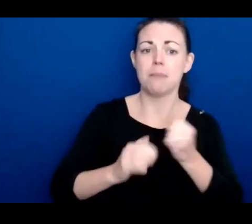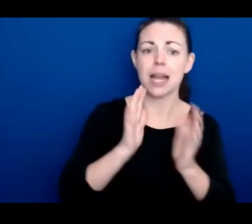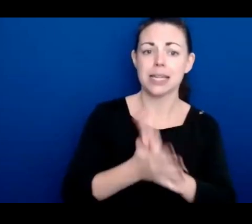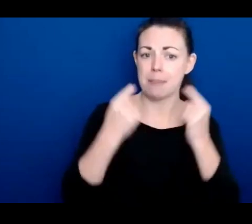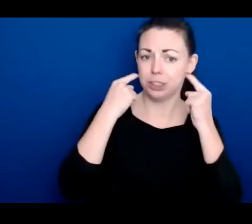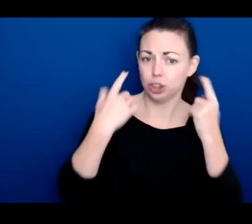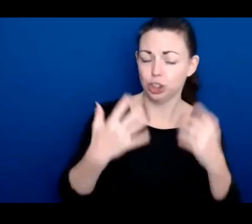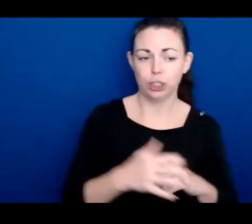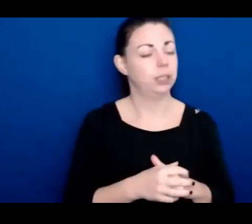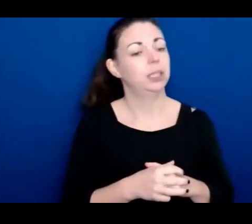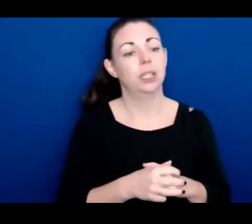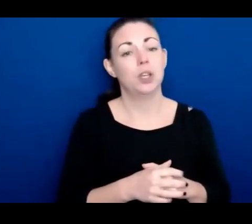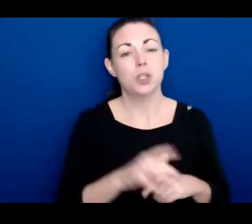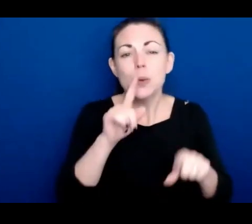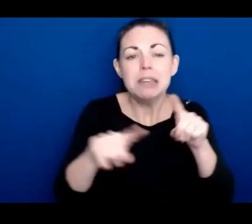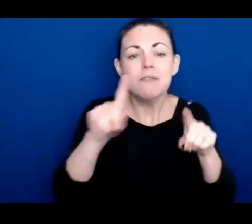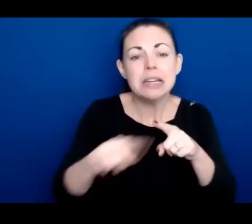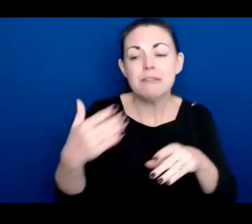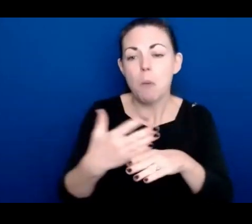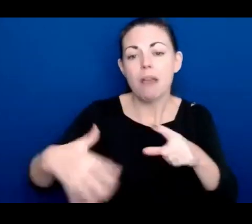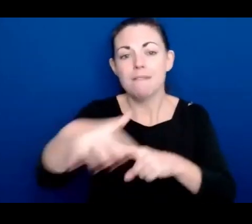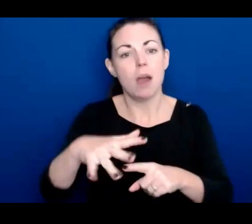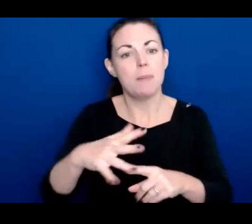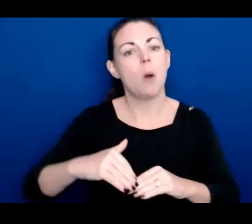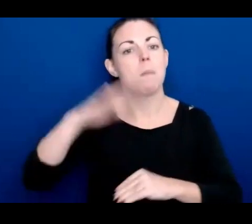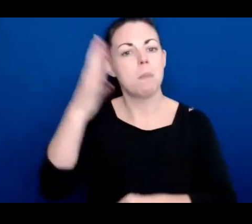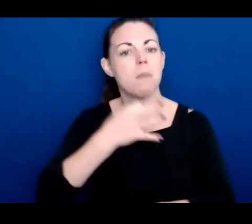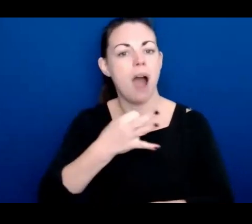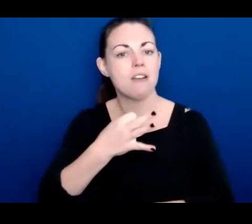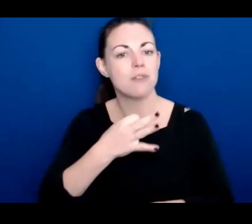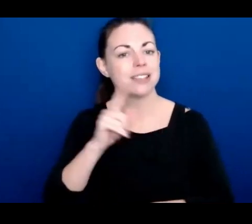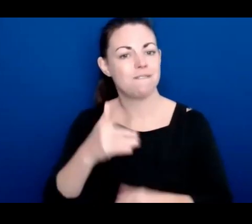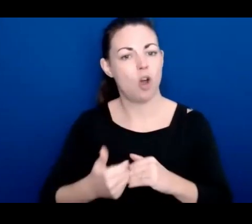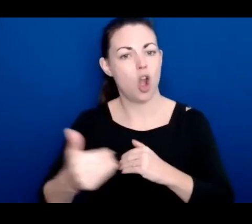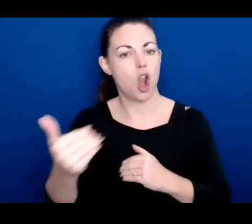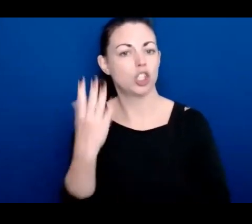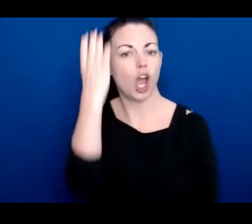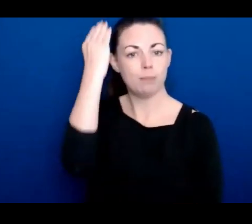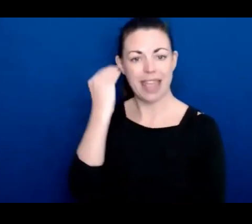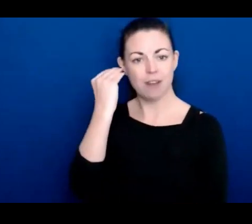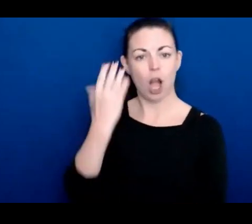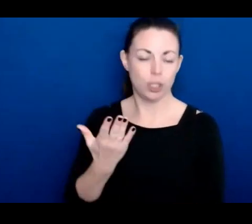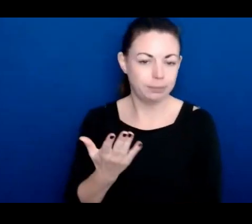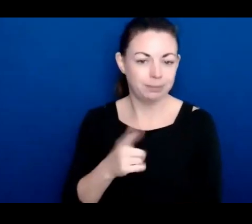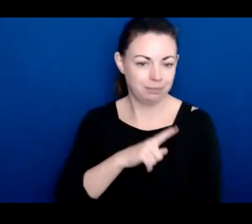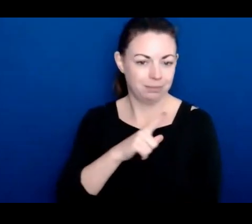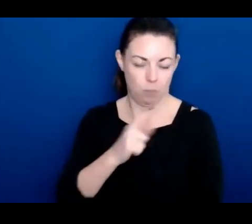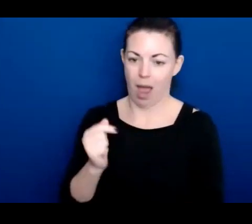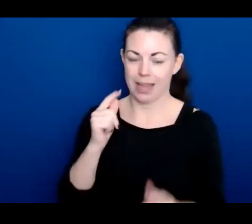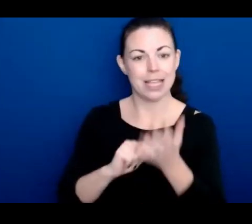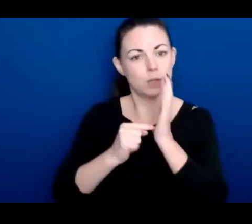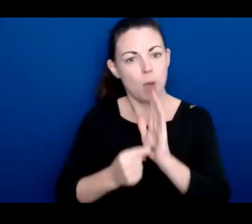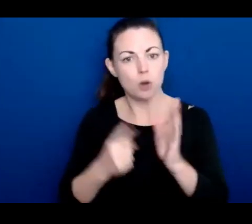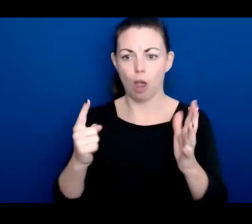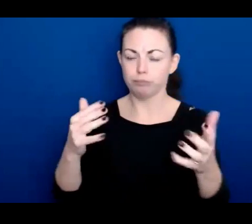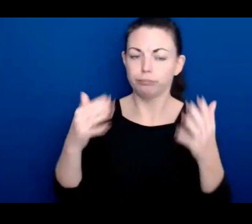different types of working environments can cause issues if it's long-term sound and noise that they're experiencing.